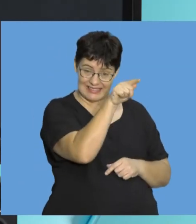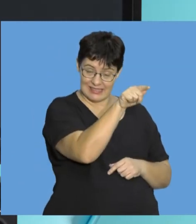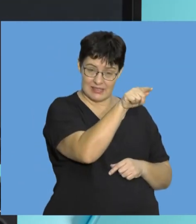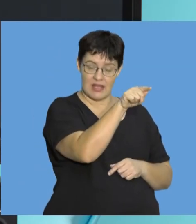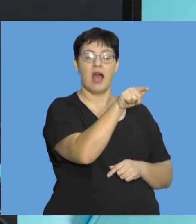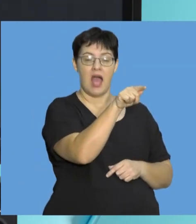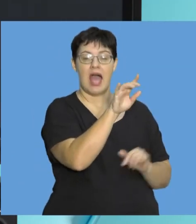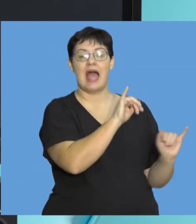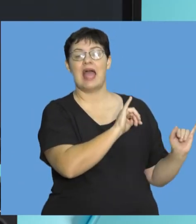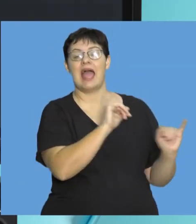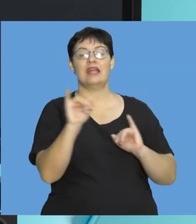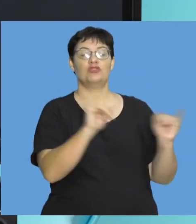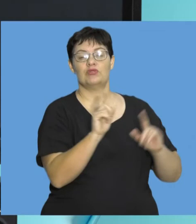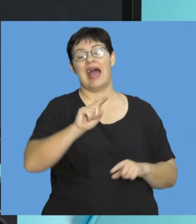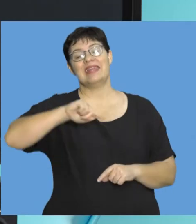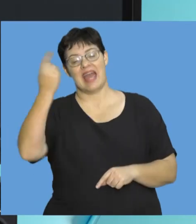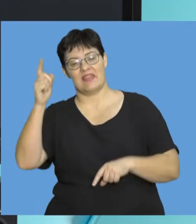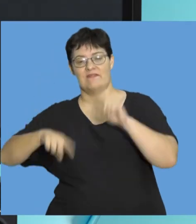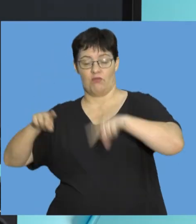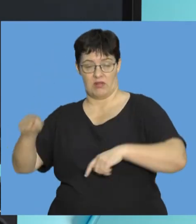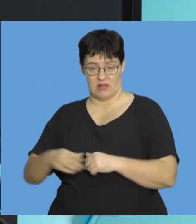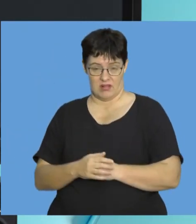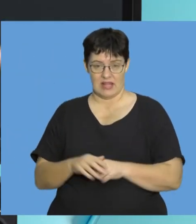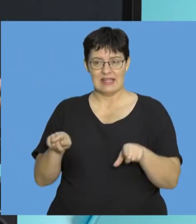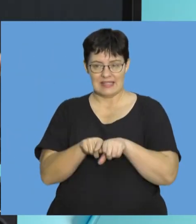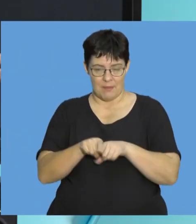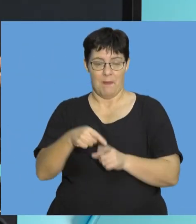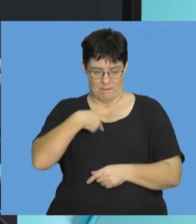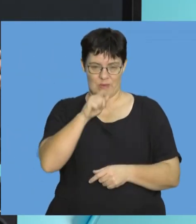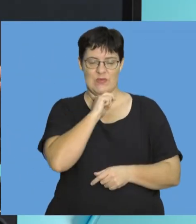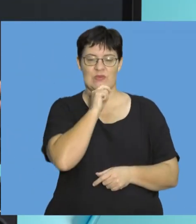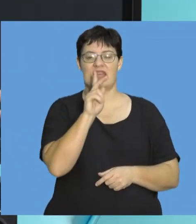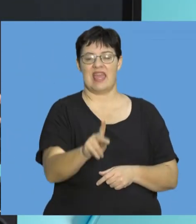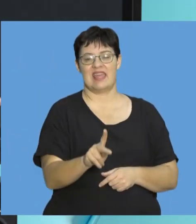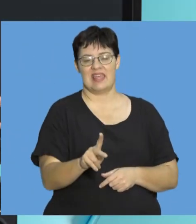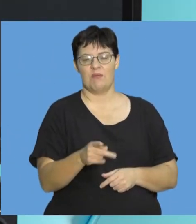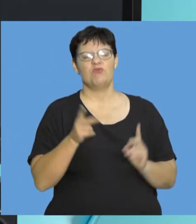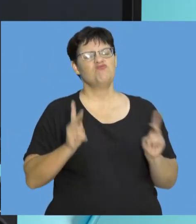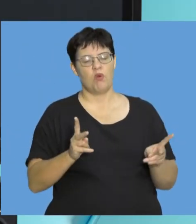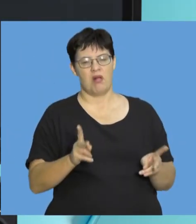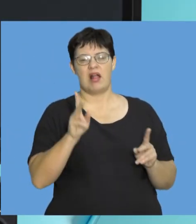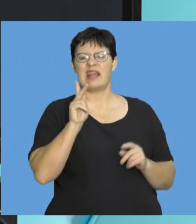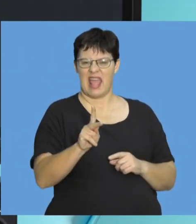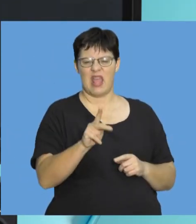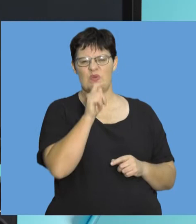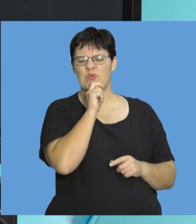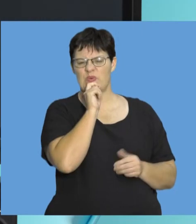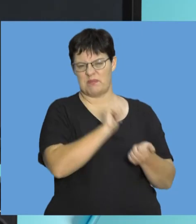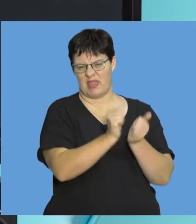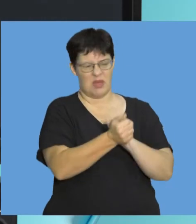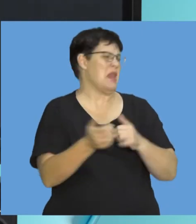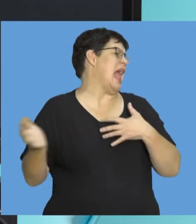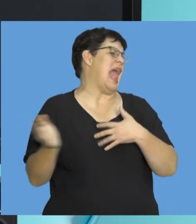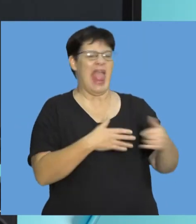the exponent, you introduce it as another variable that you want. I use k because normally we use k